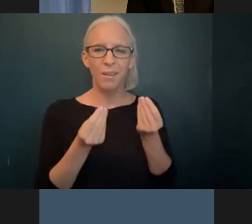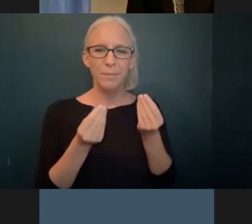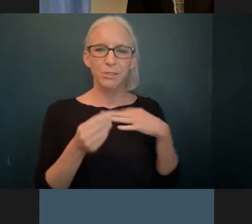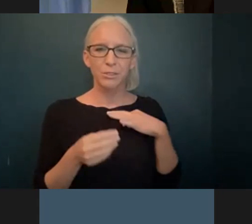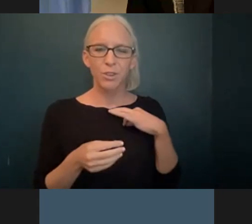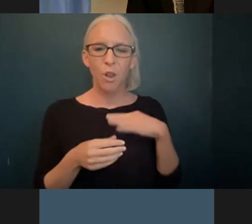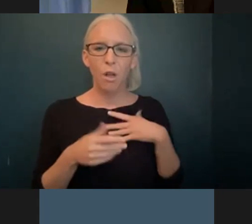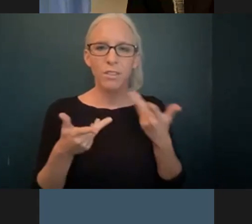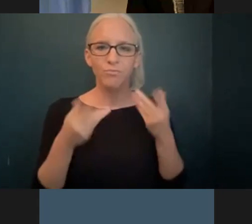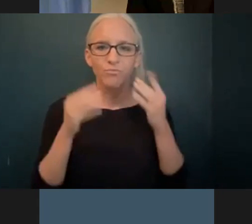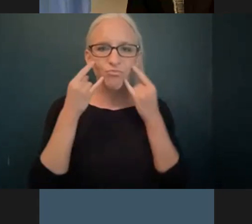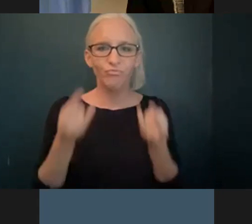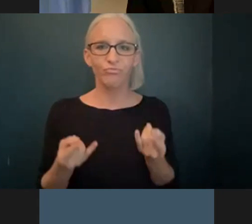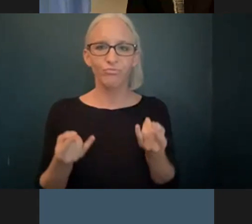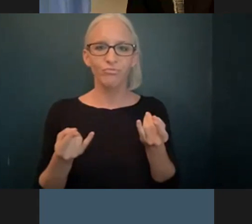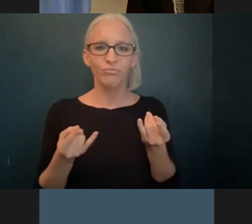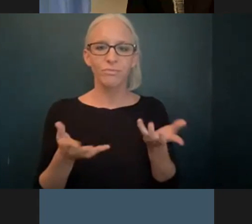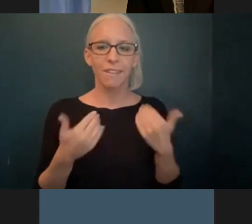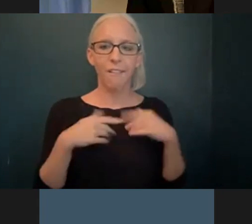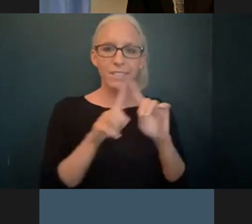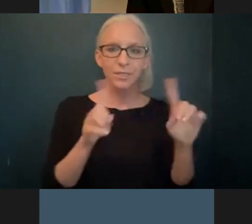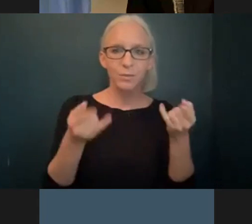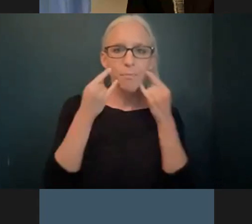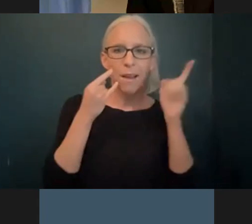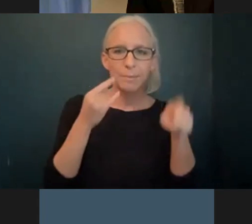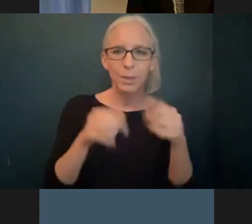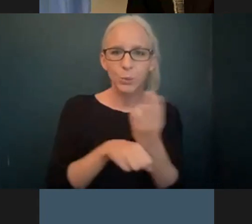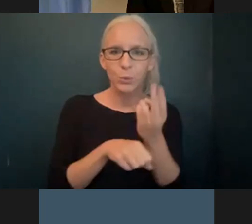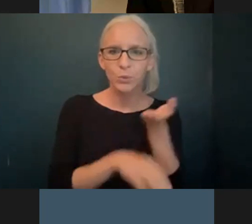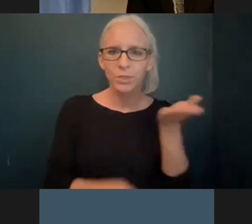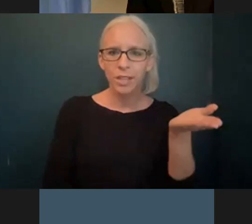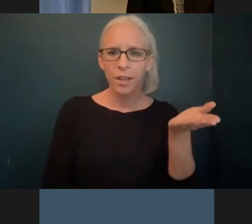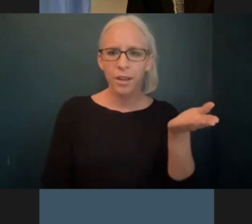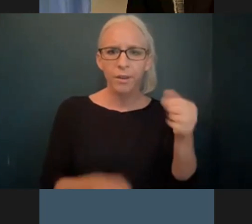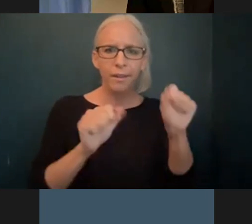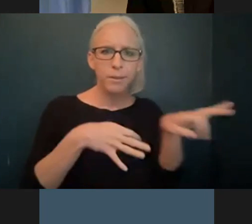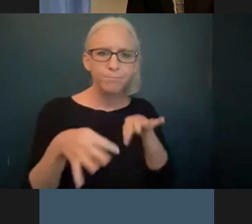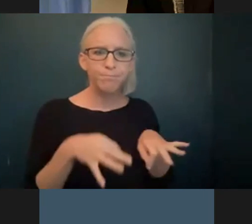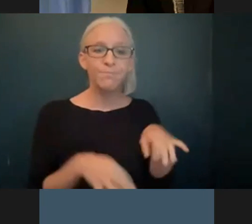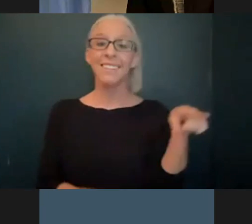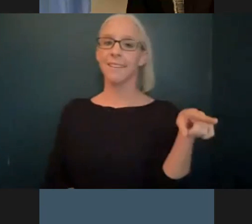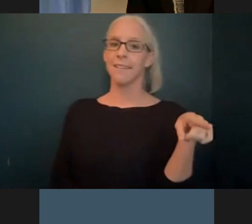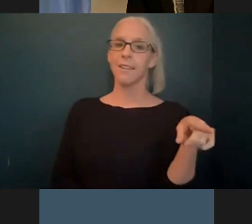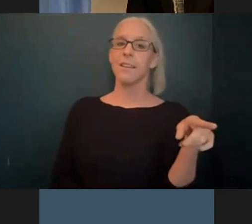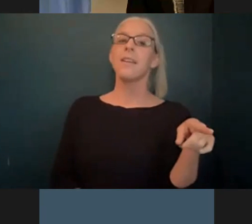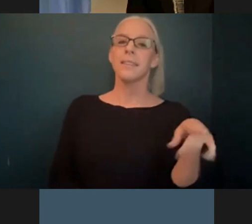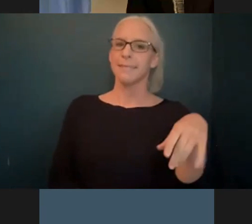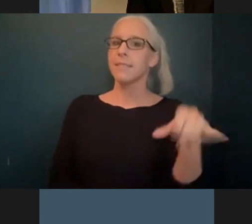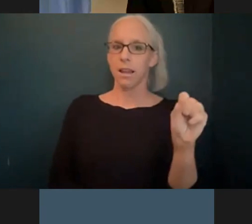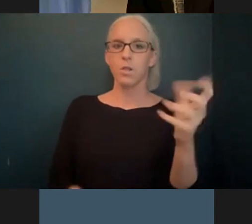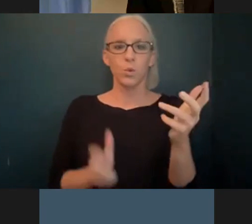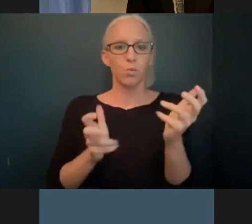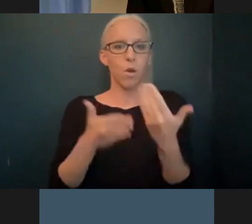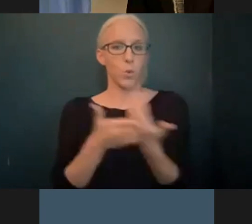masks. And so, can you distinguish what's disposable? Yeah, you want a fresh mask. You don't know where that other mask